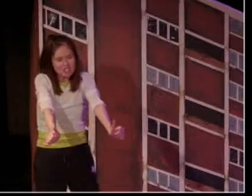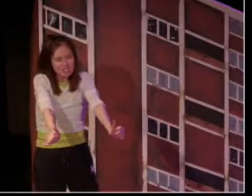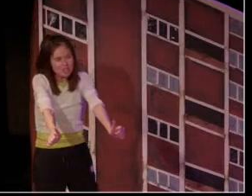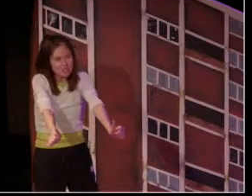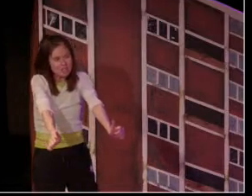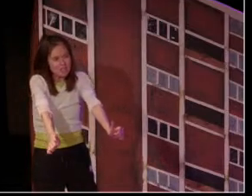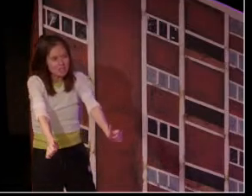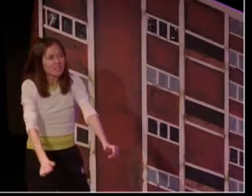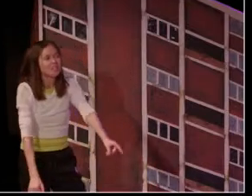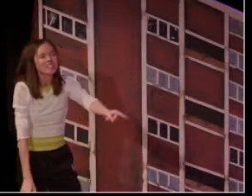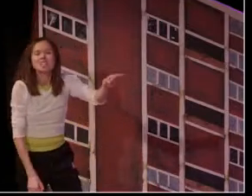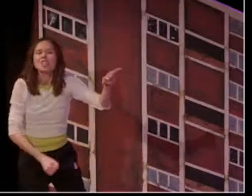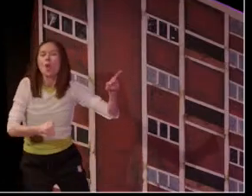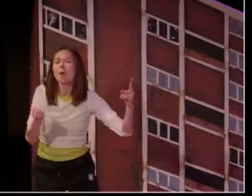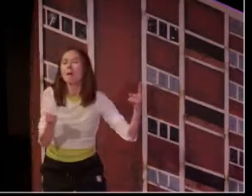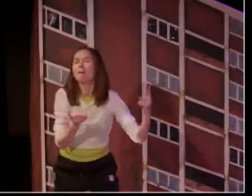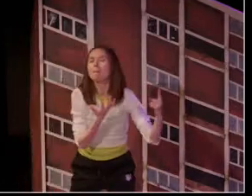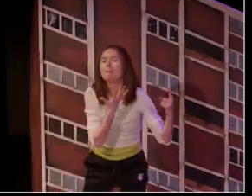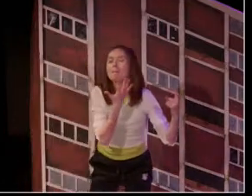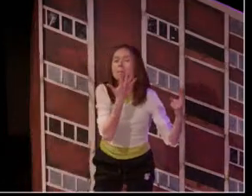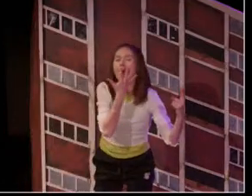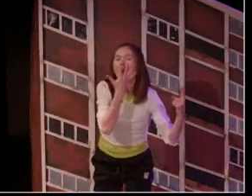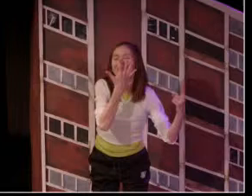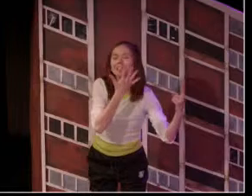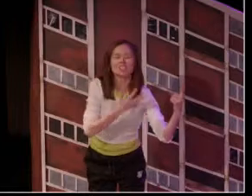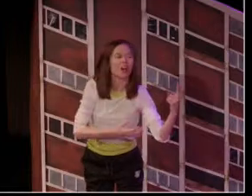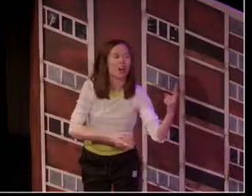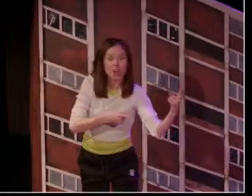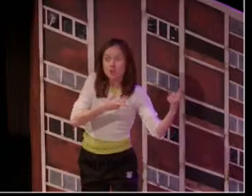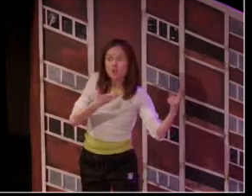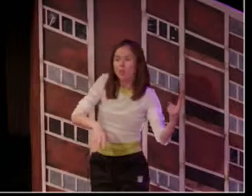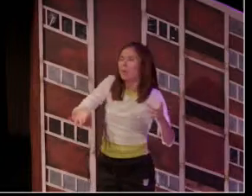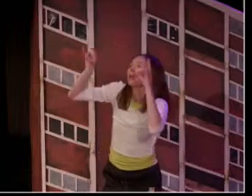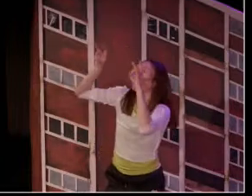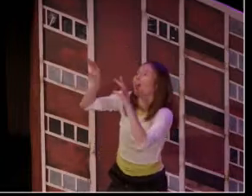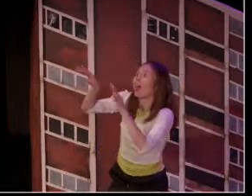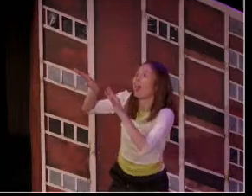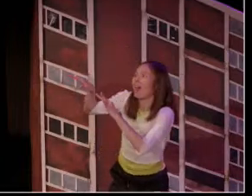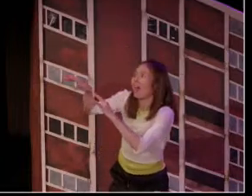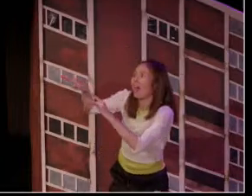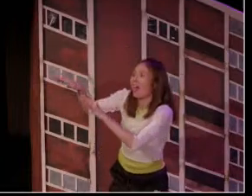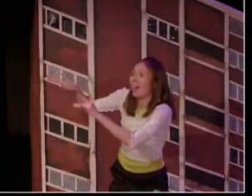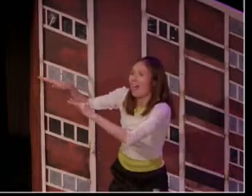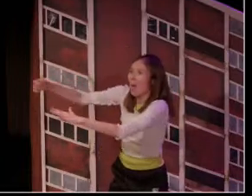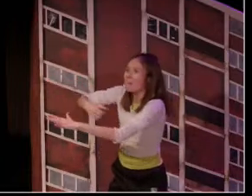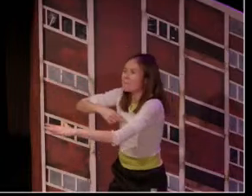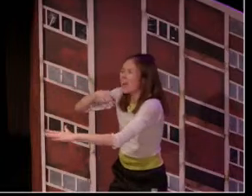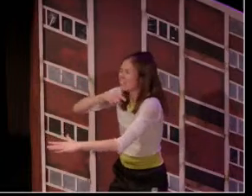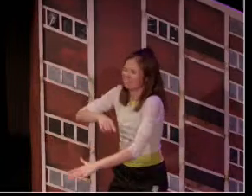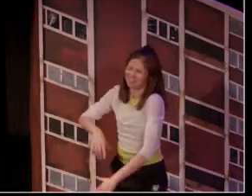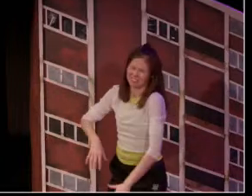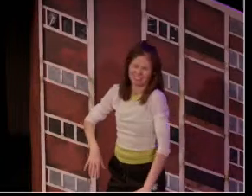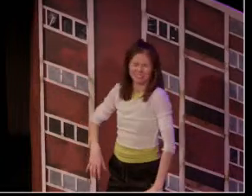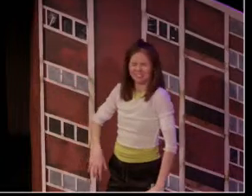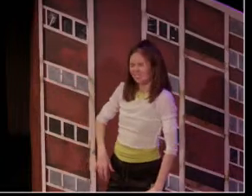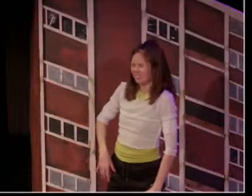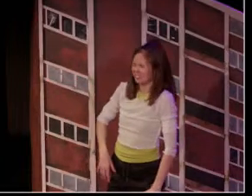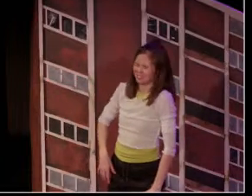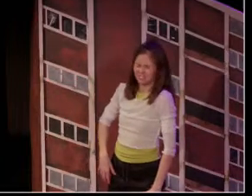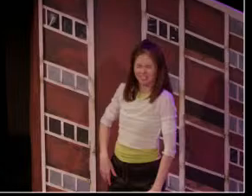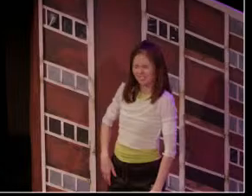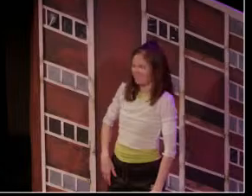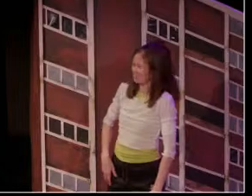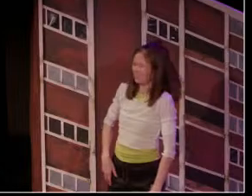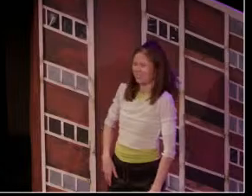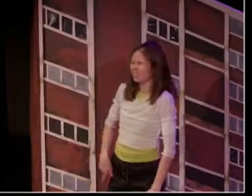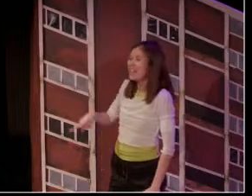it. You, enchantment good enough for a herdsman, even for him, except he's marred himself, and my blood within him is